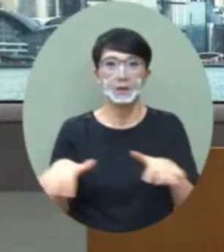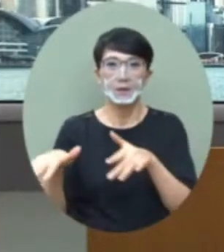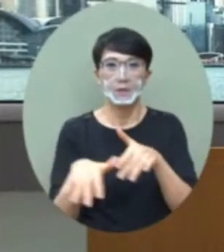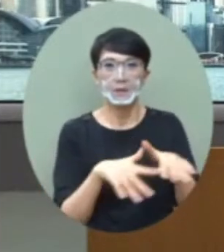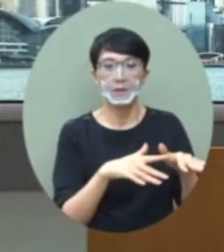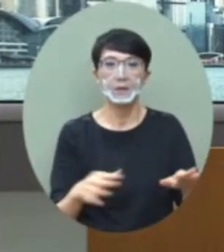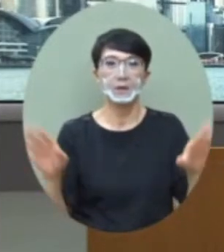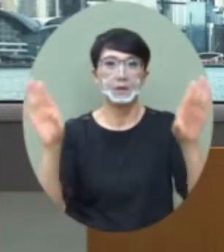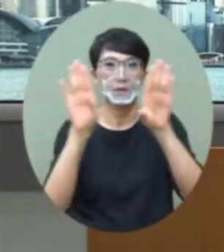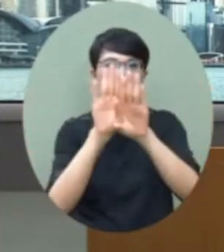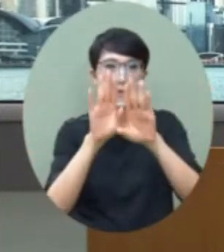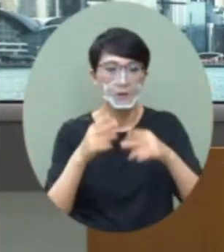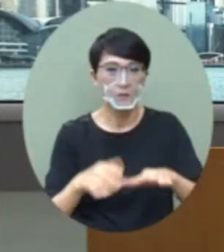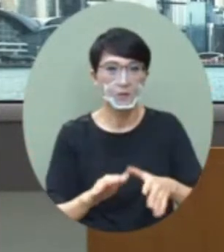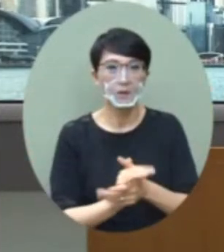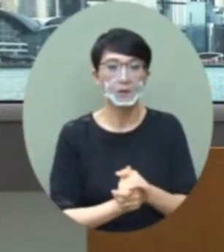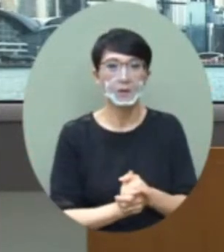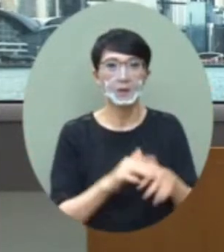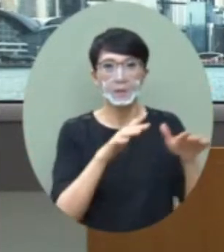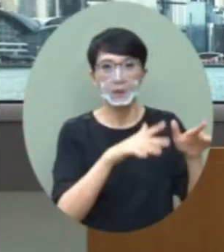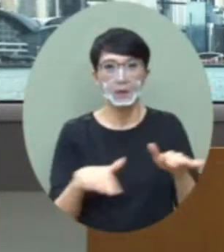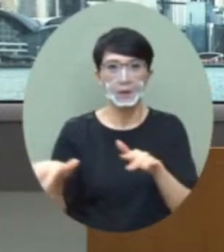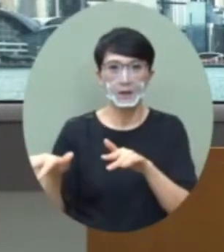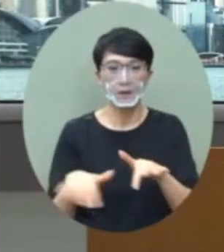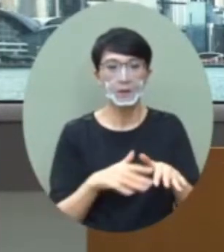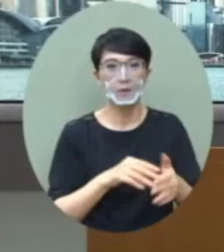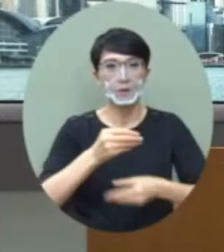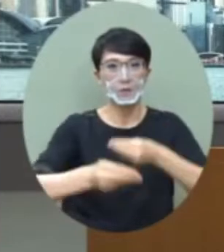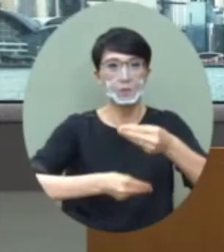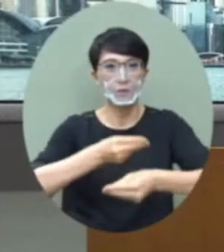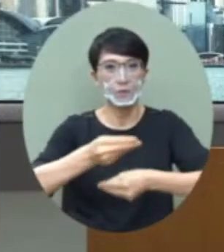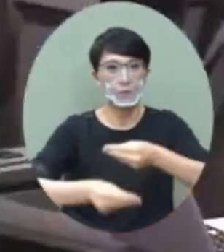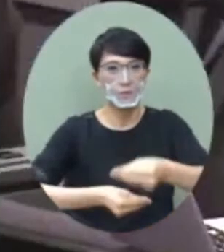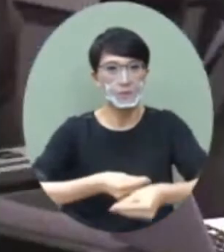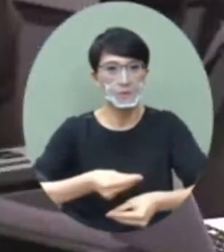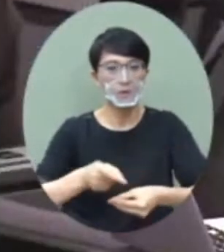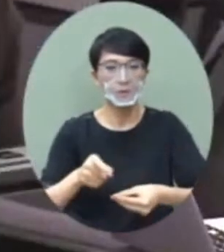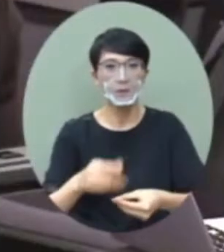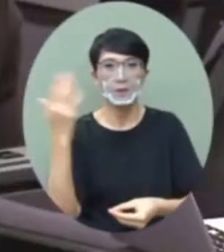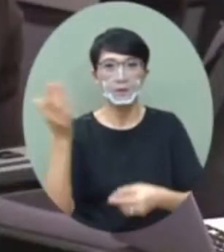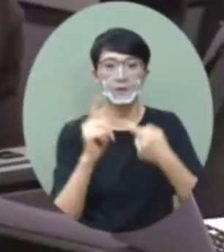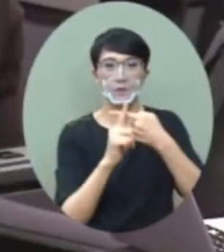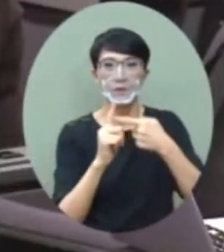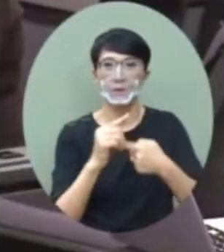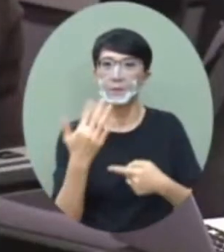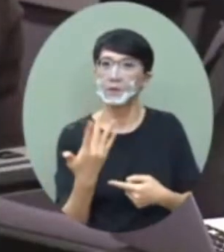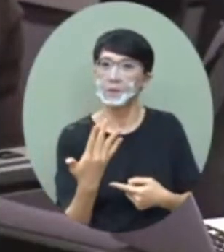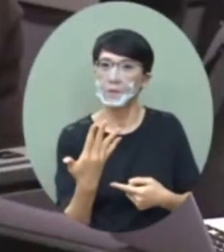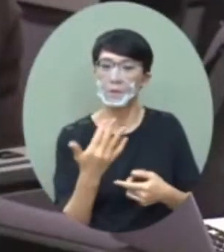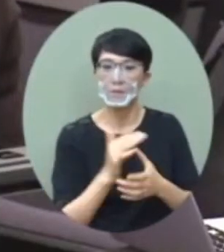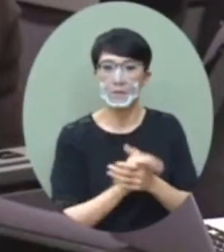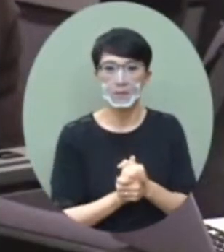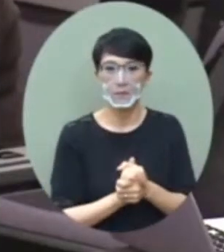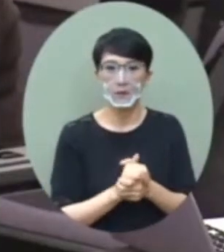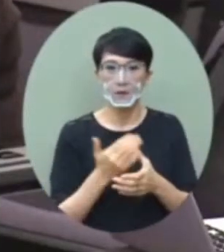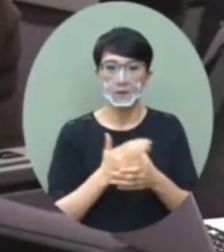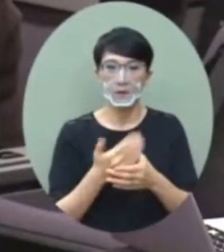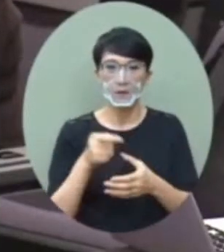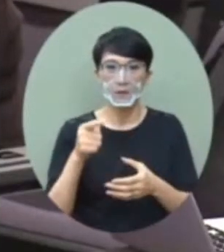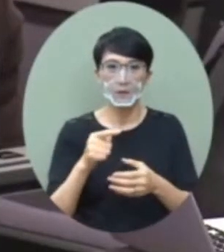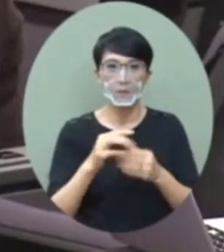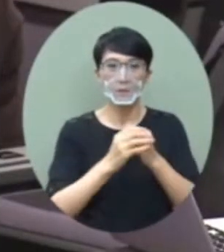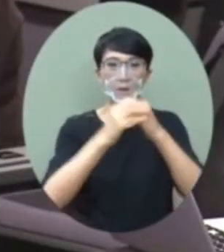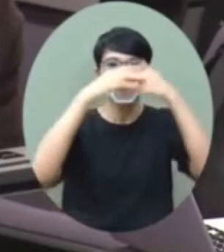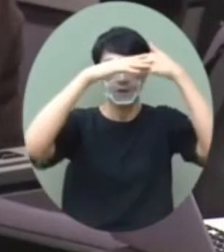The last question is, it's reported that the patients recover from COVID are unable to obtain vaccine exemption proof from